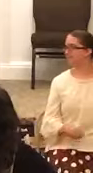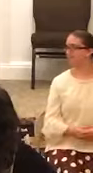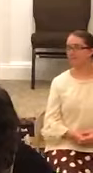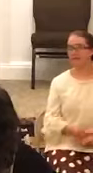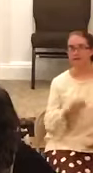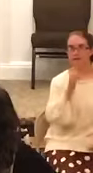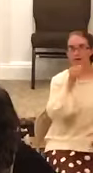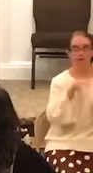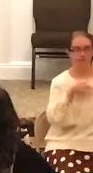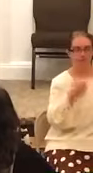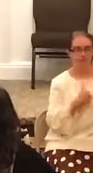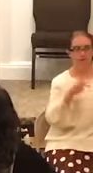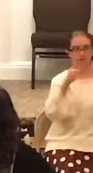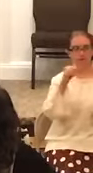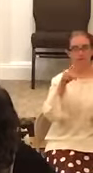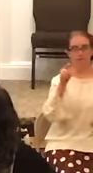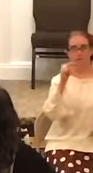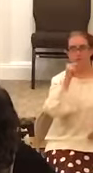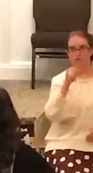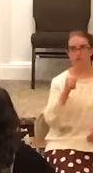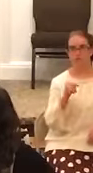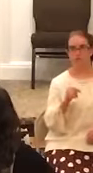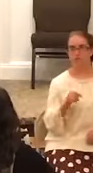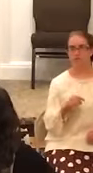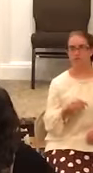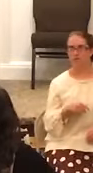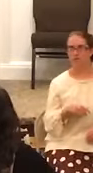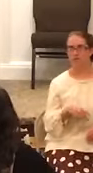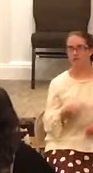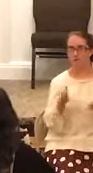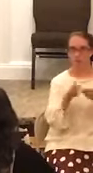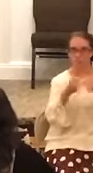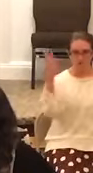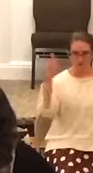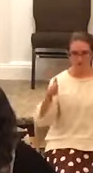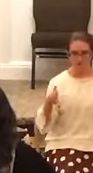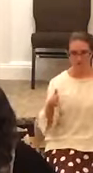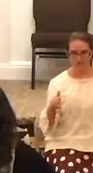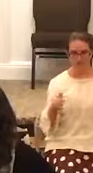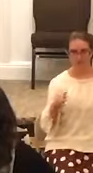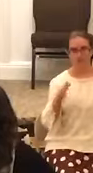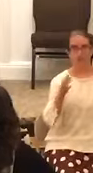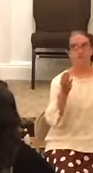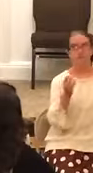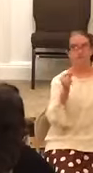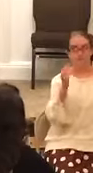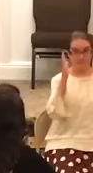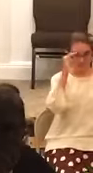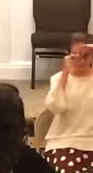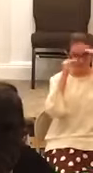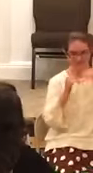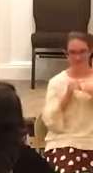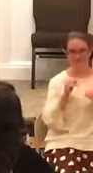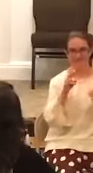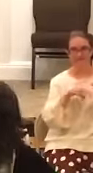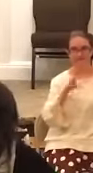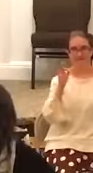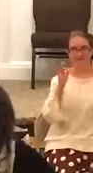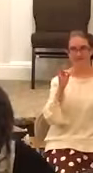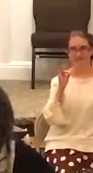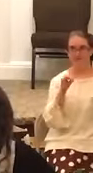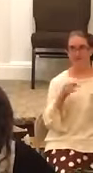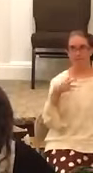It's not from their hearts. Paul told the Hebrews this in Hebrews 10. I mean, close to closing, so there can be a little bit of hope, okay? Verse 19, "Having